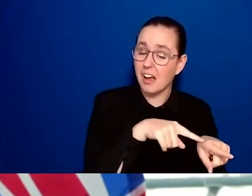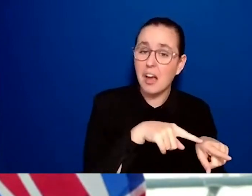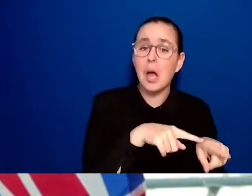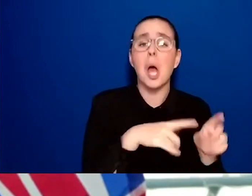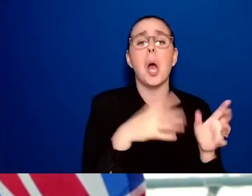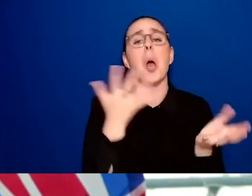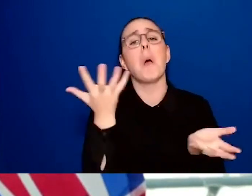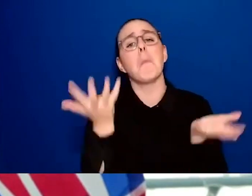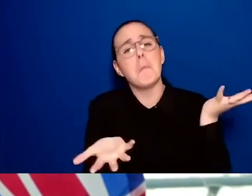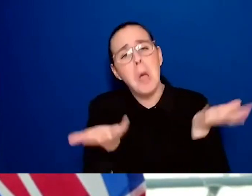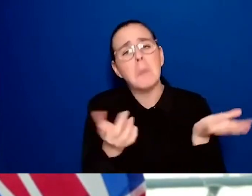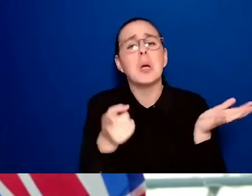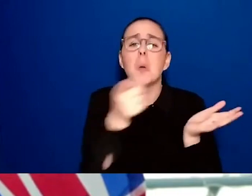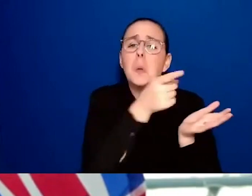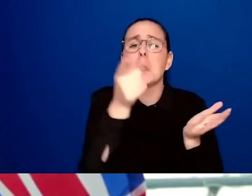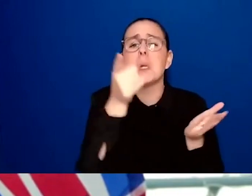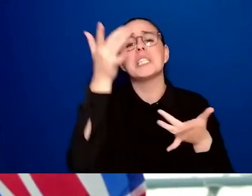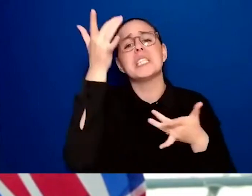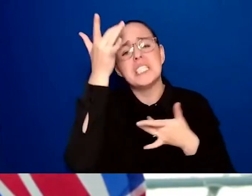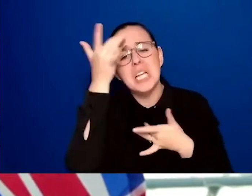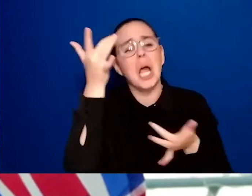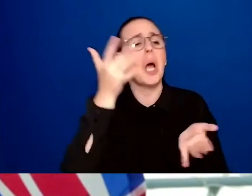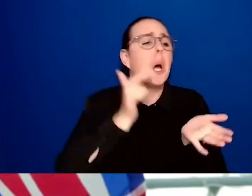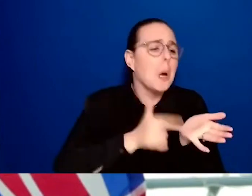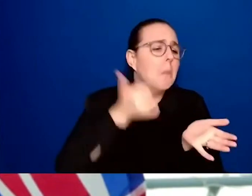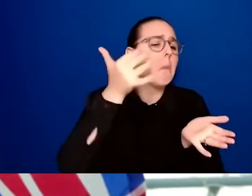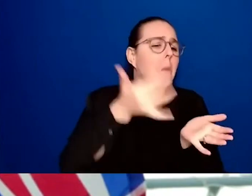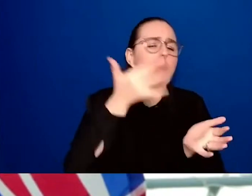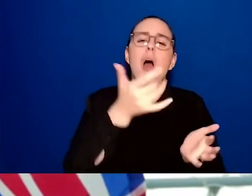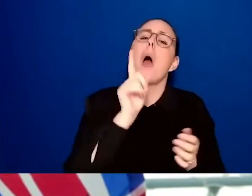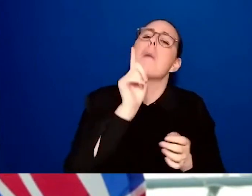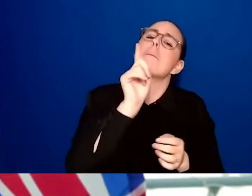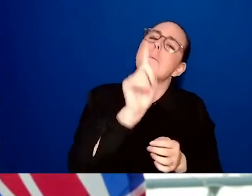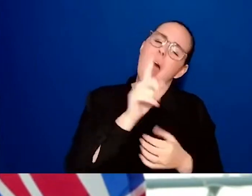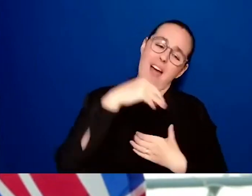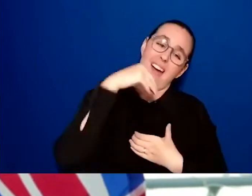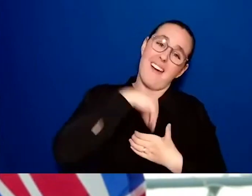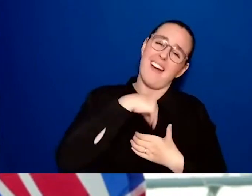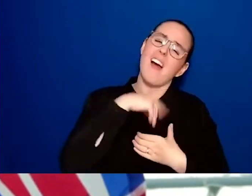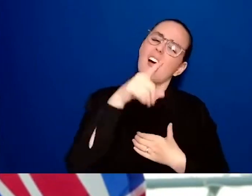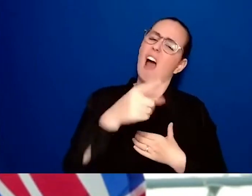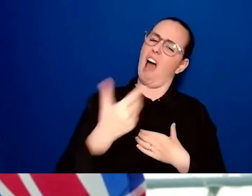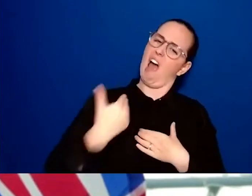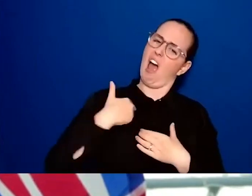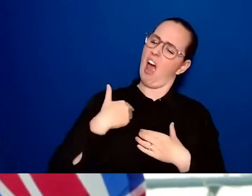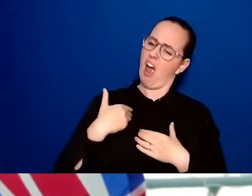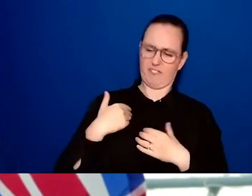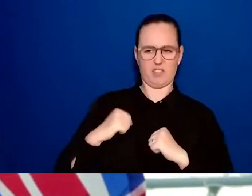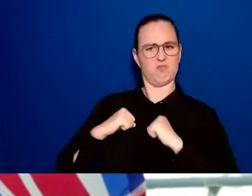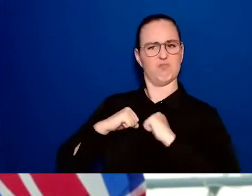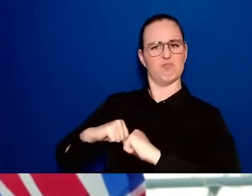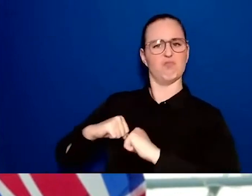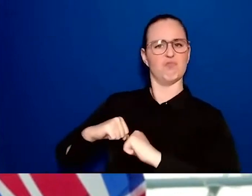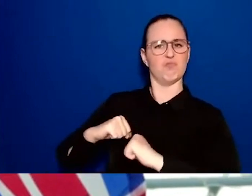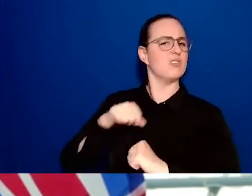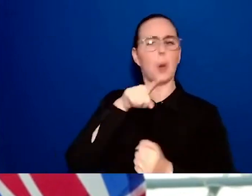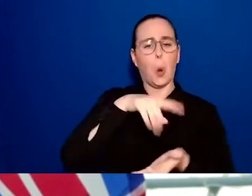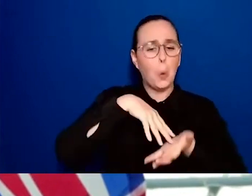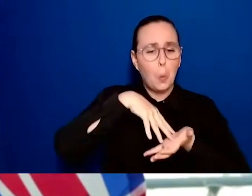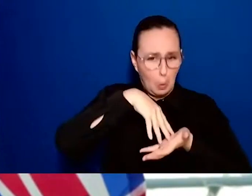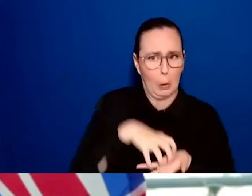to having severe illness from COVID-19, but that their immune systems respond as well as everybody else's